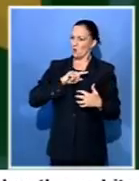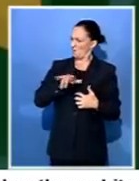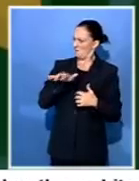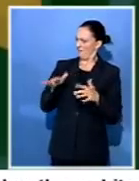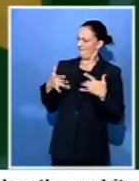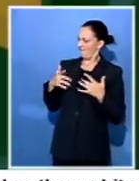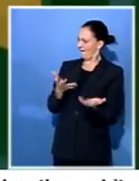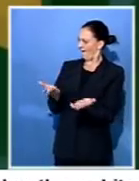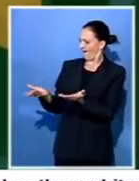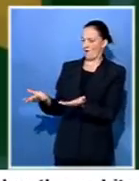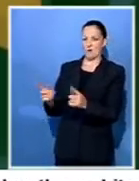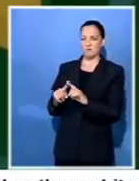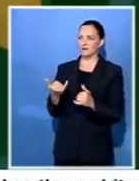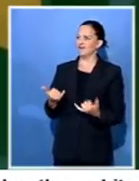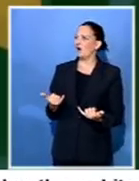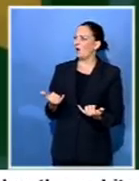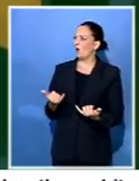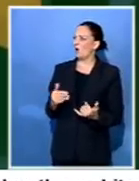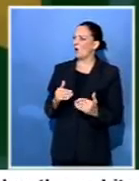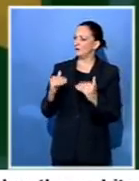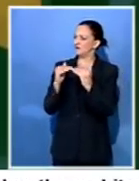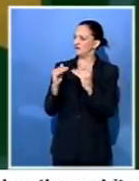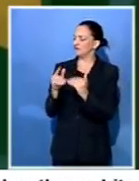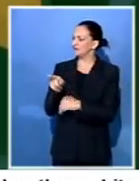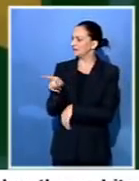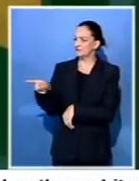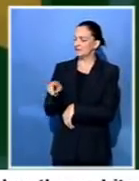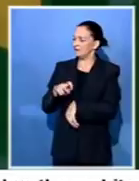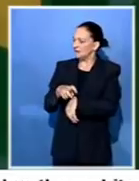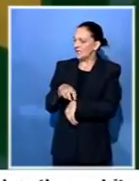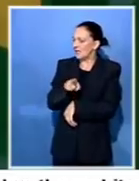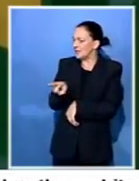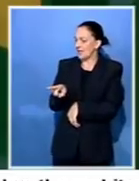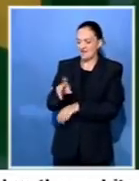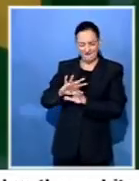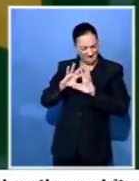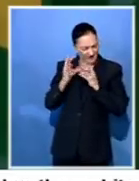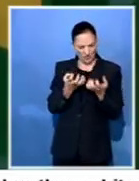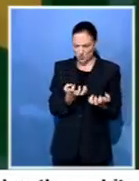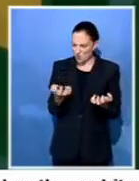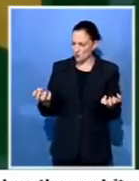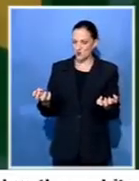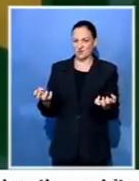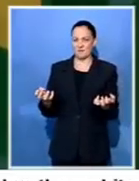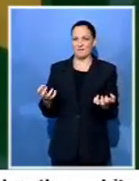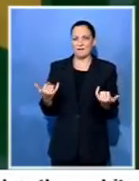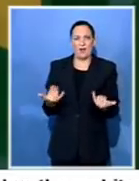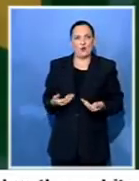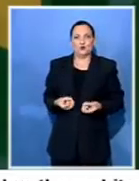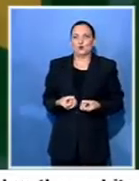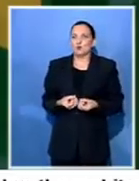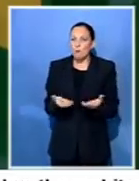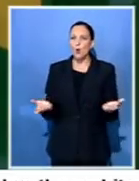and was determined that the democratic state should mobilize all resources at its